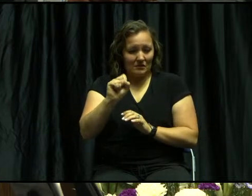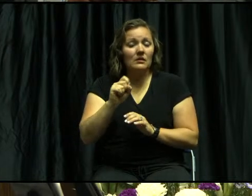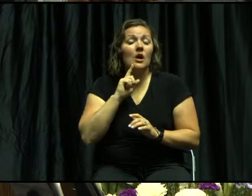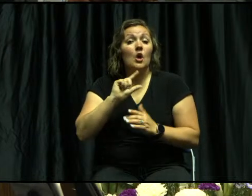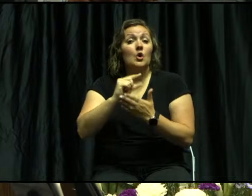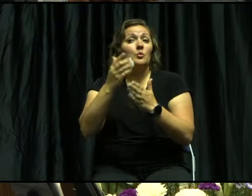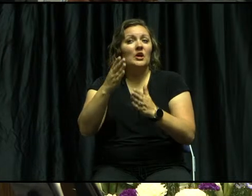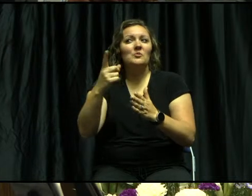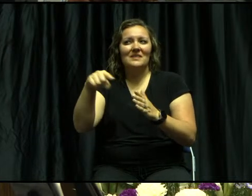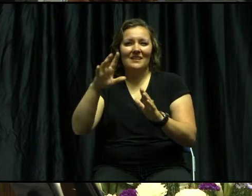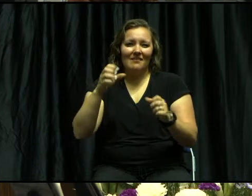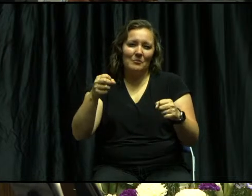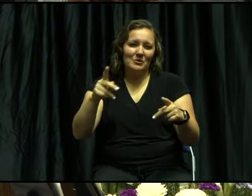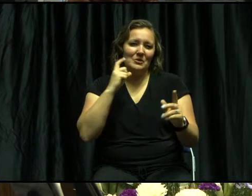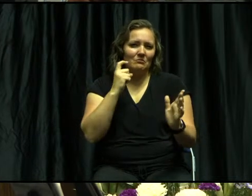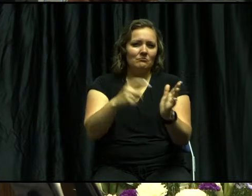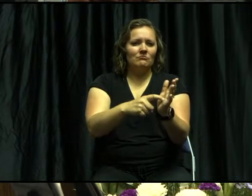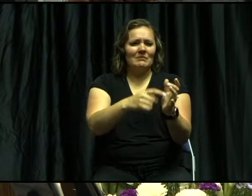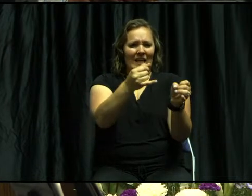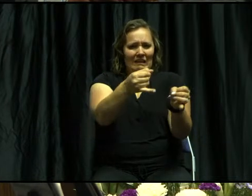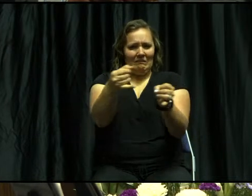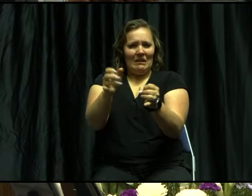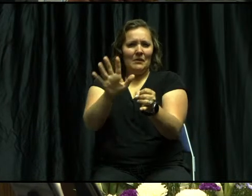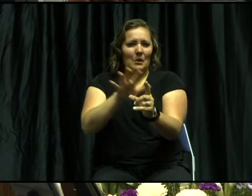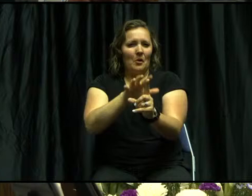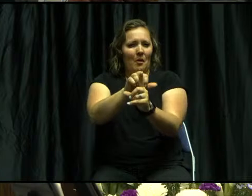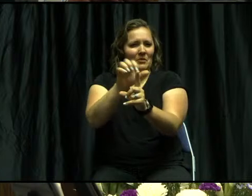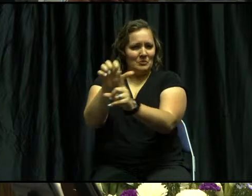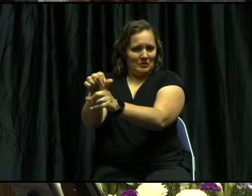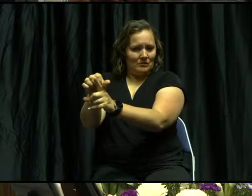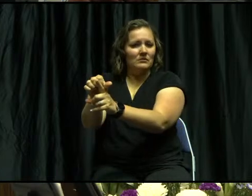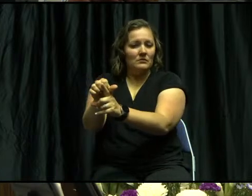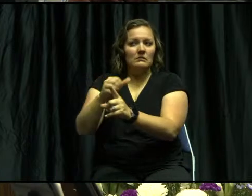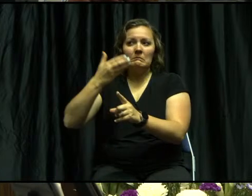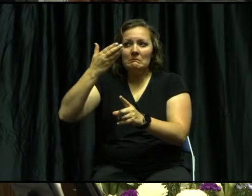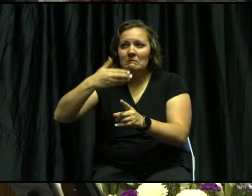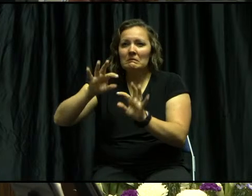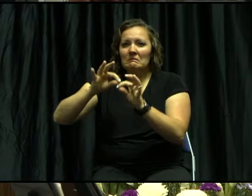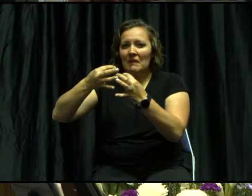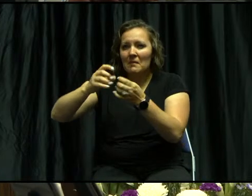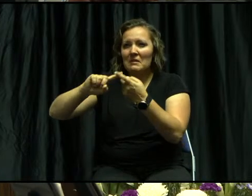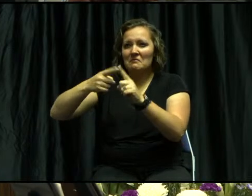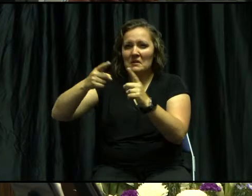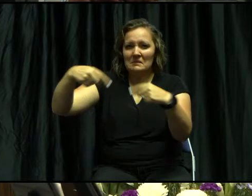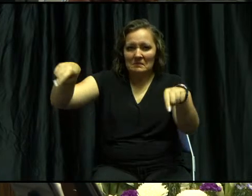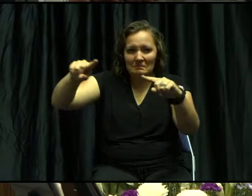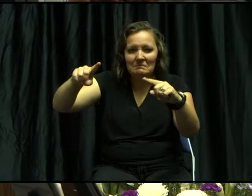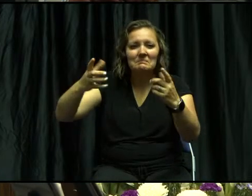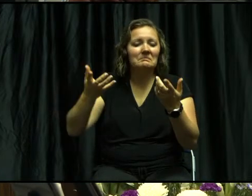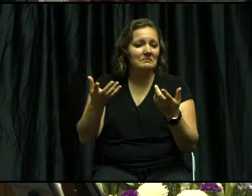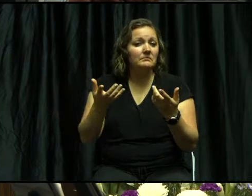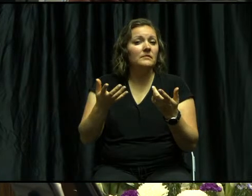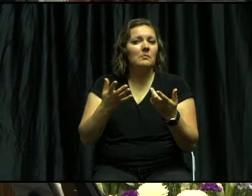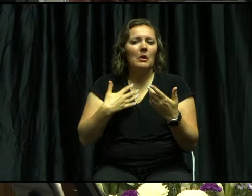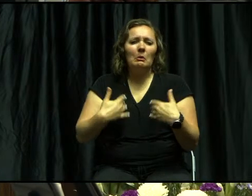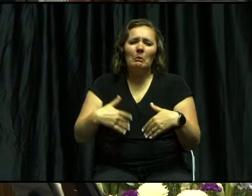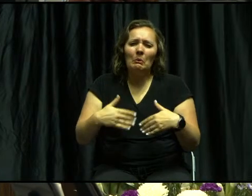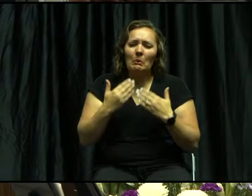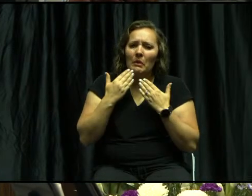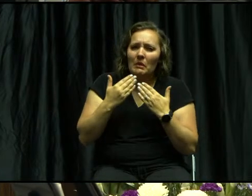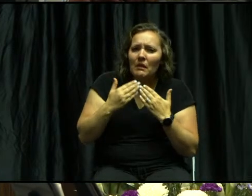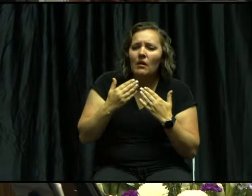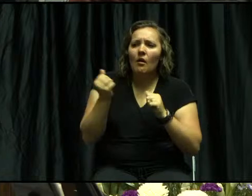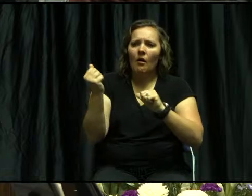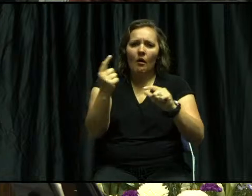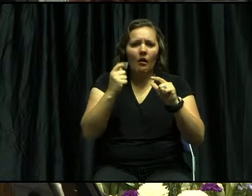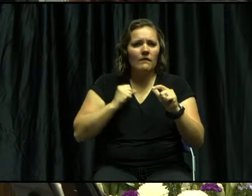the chance to be recognized individually for their accomplishments in front of their family and friends. My deep thanks to all